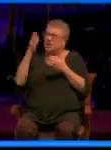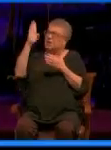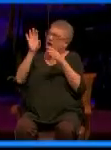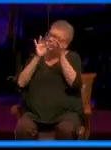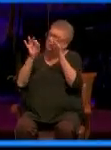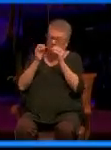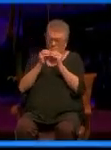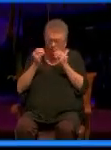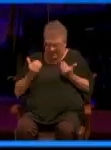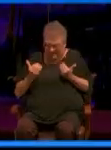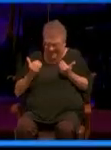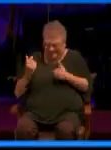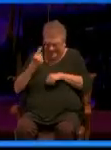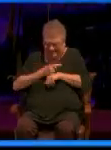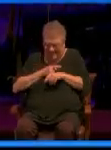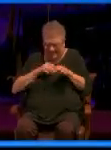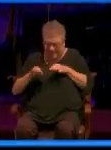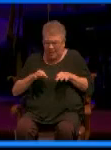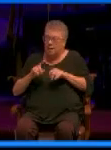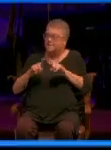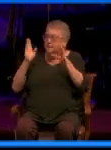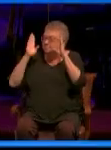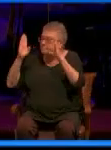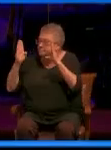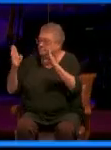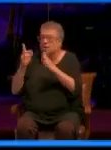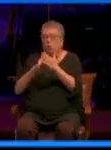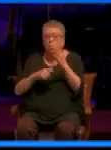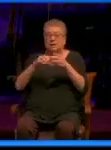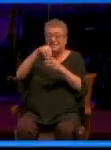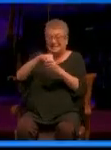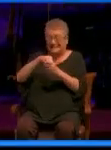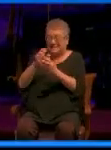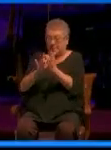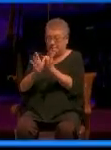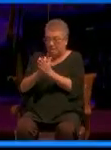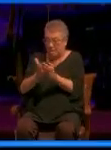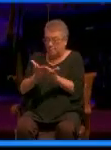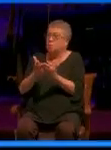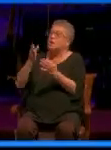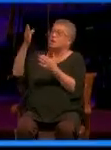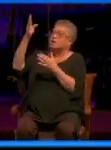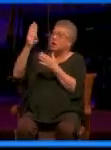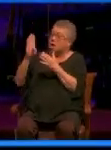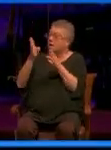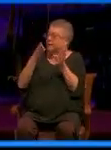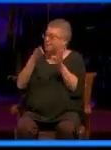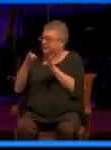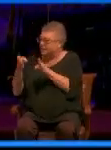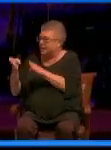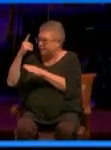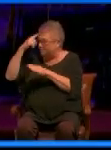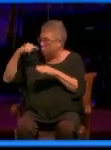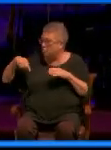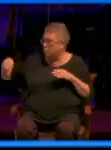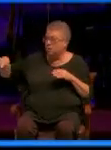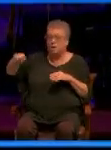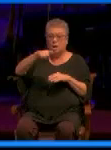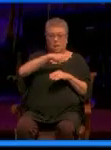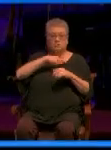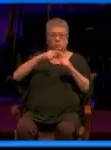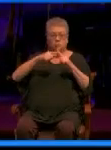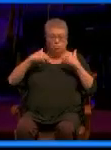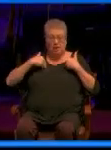tongue. But listen to me. What's in the Bible is what God has intended for us to have,